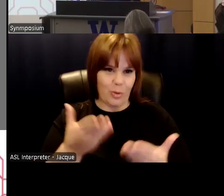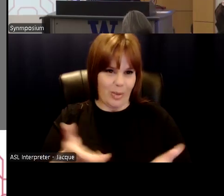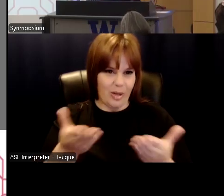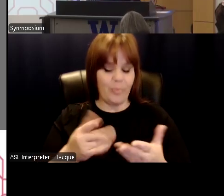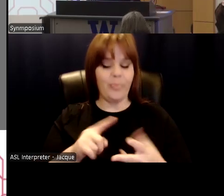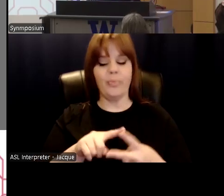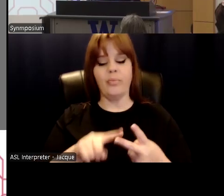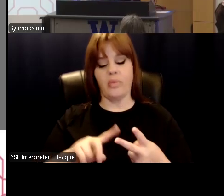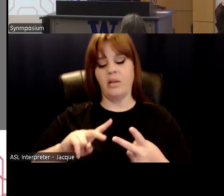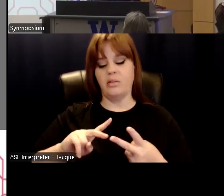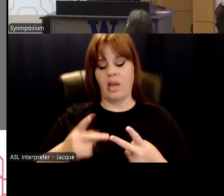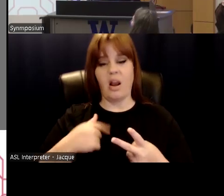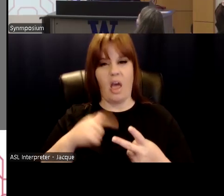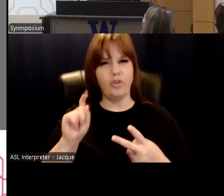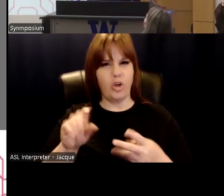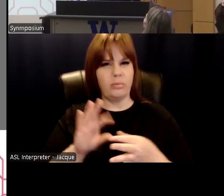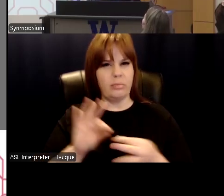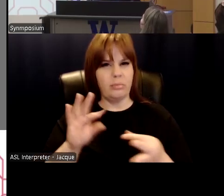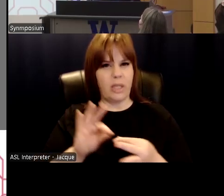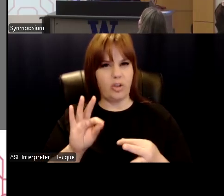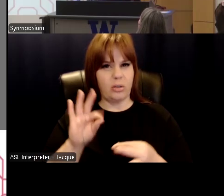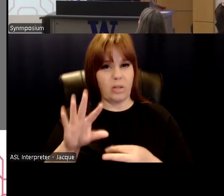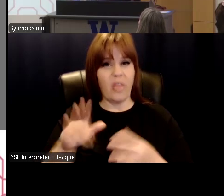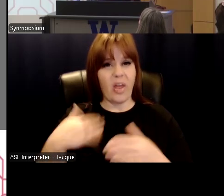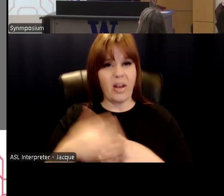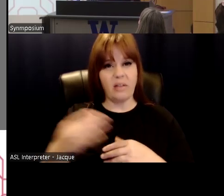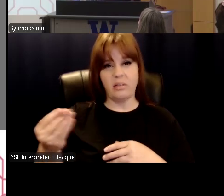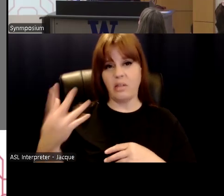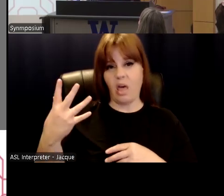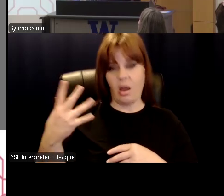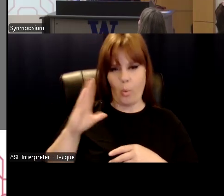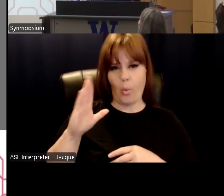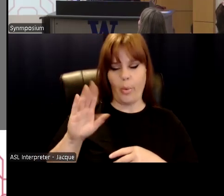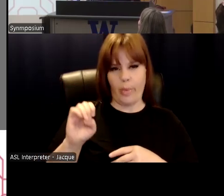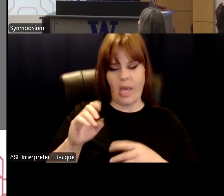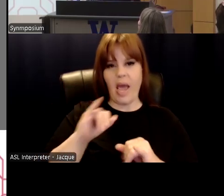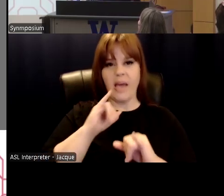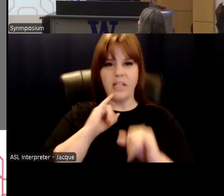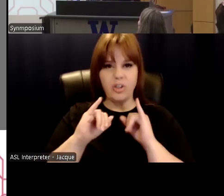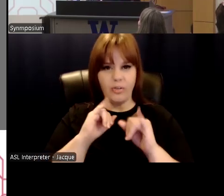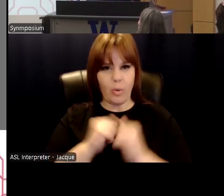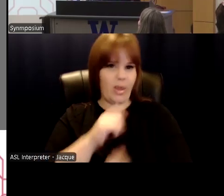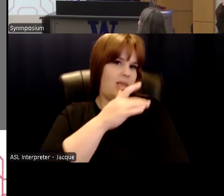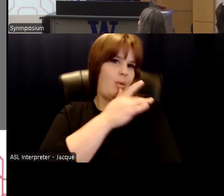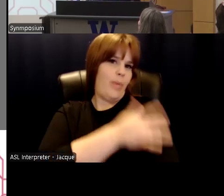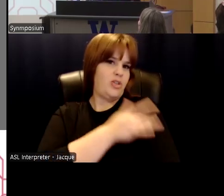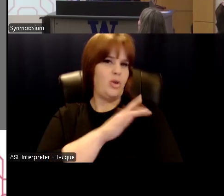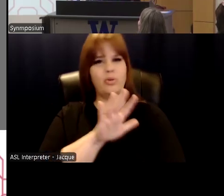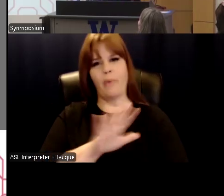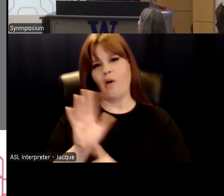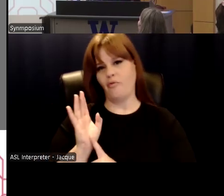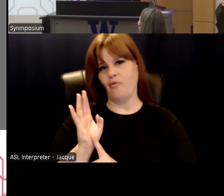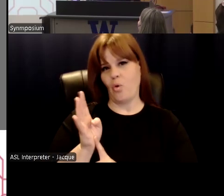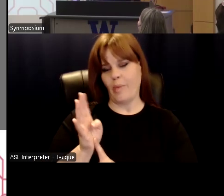Second, I should just mention the next slide is going to be interview with a patient, which lasts about 4 minutes and